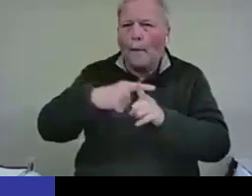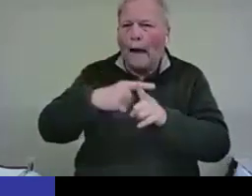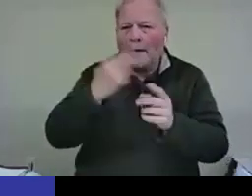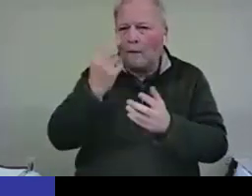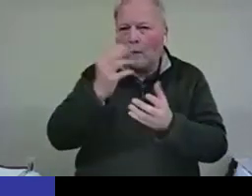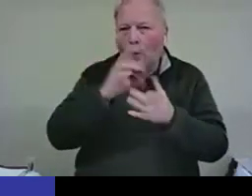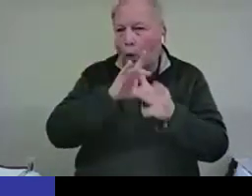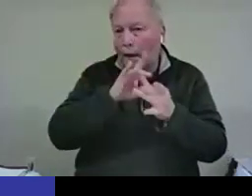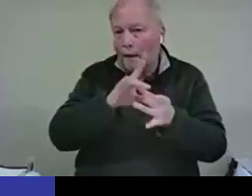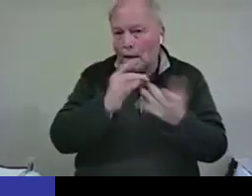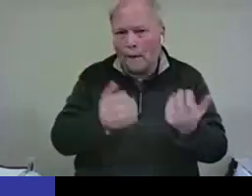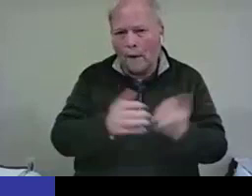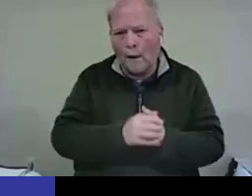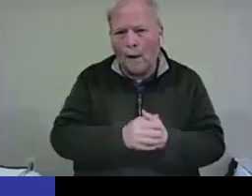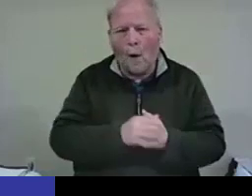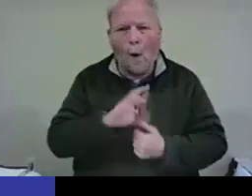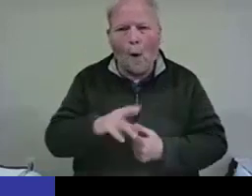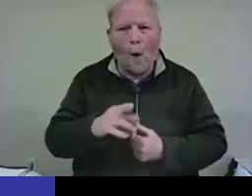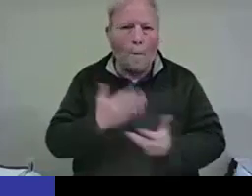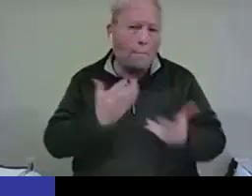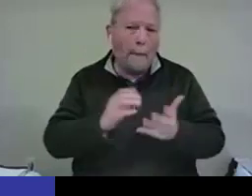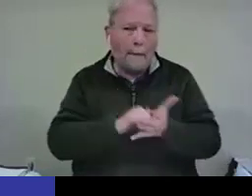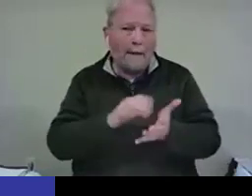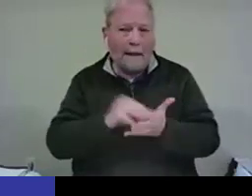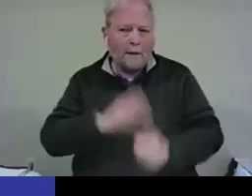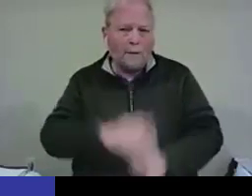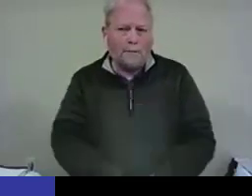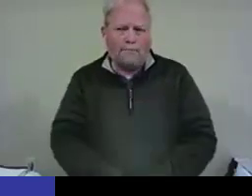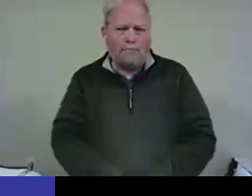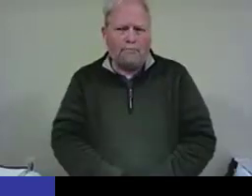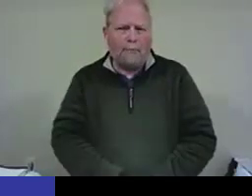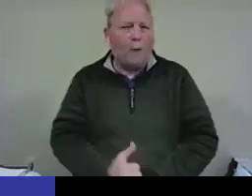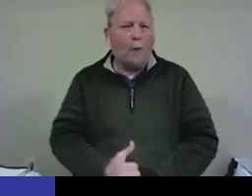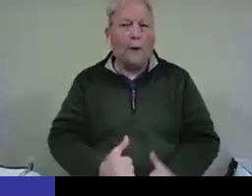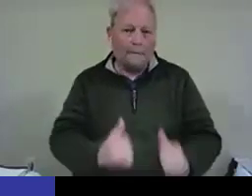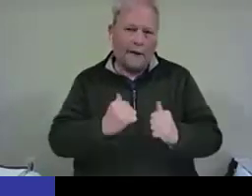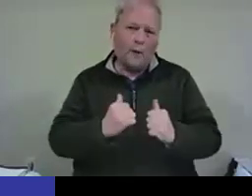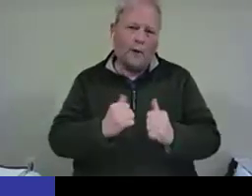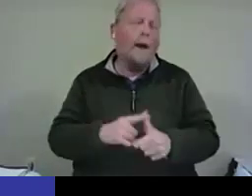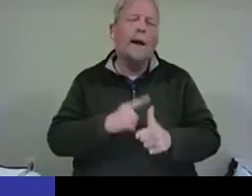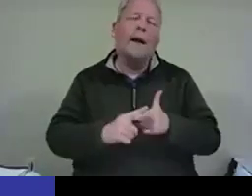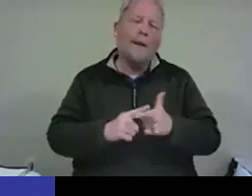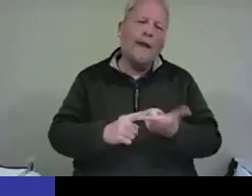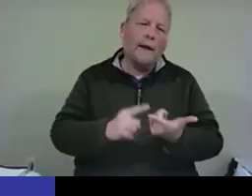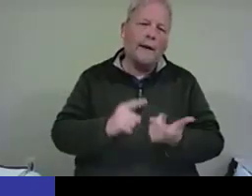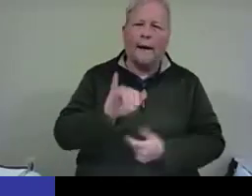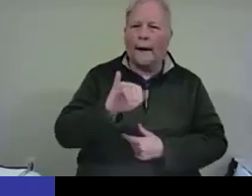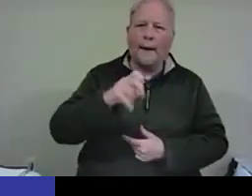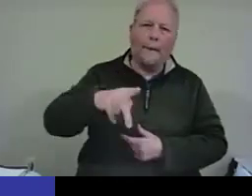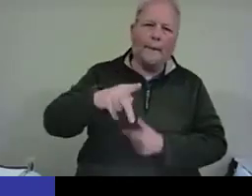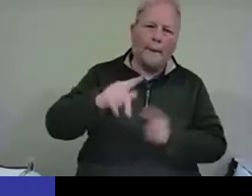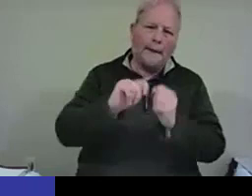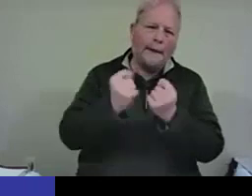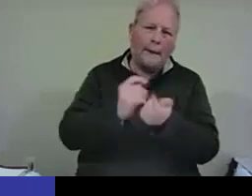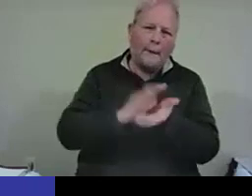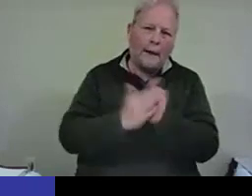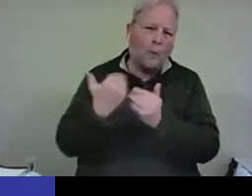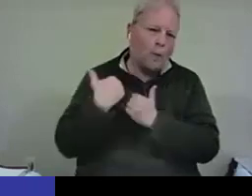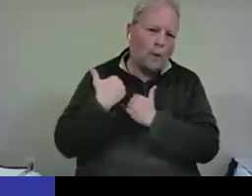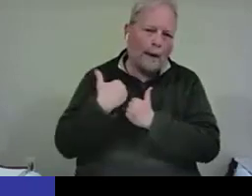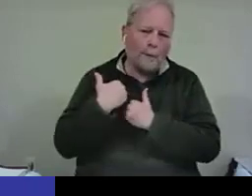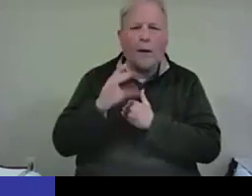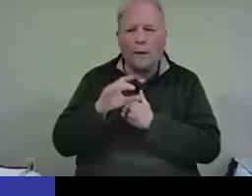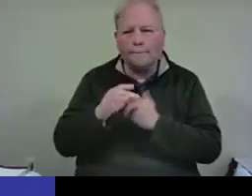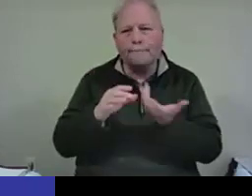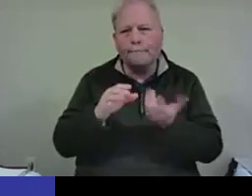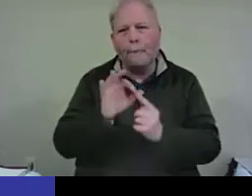or maybe they just refuse to. Then it becomes the IEP team's responsibility to identify that staff member. But a